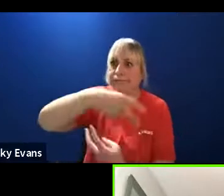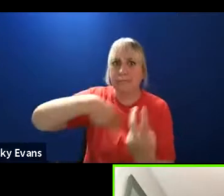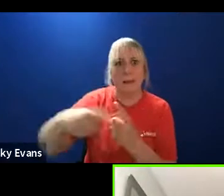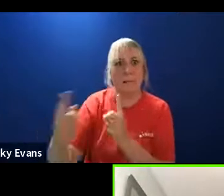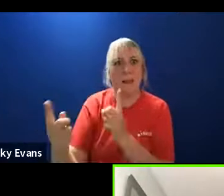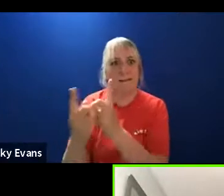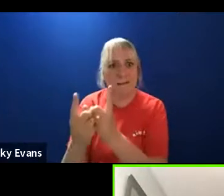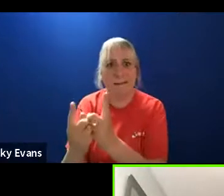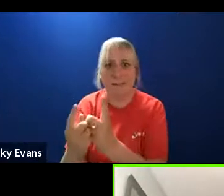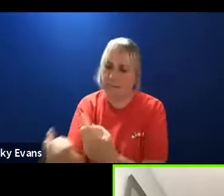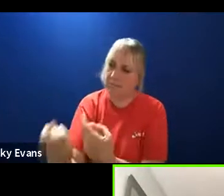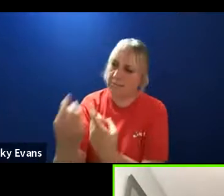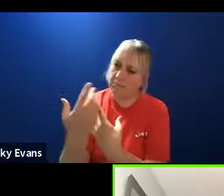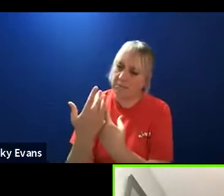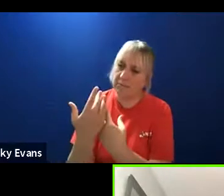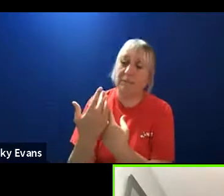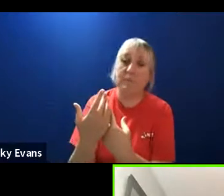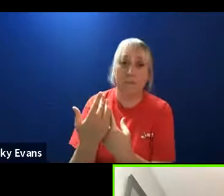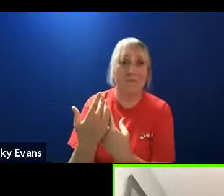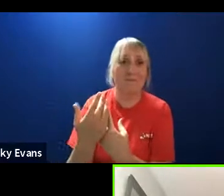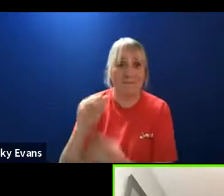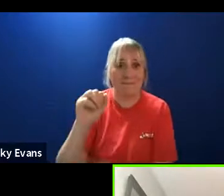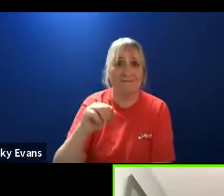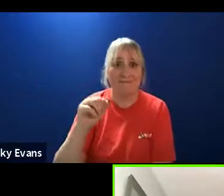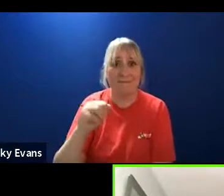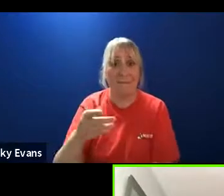it absolutely offered a